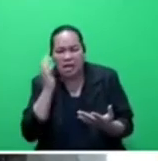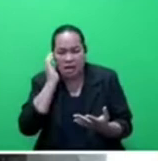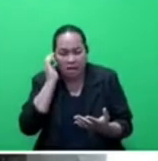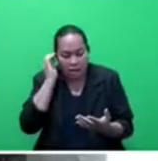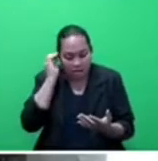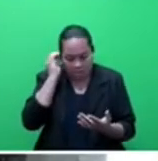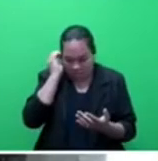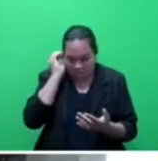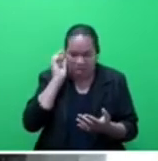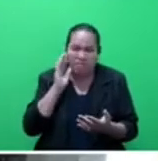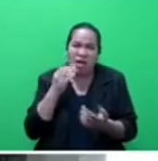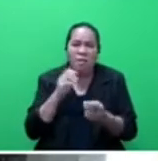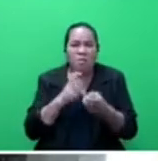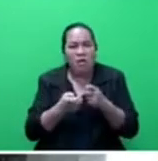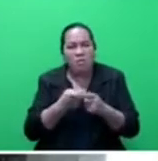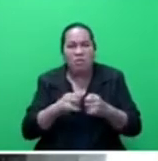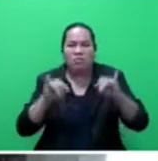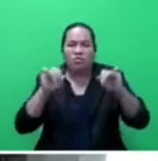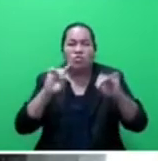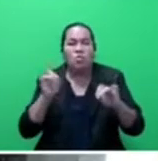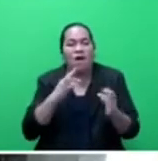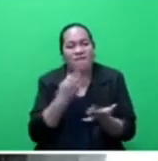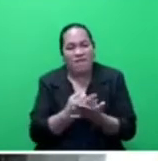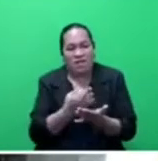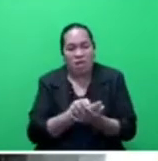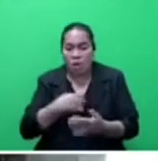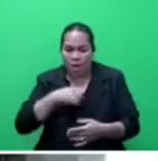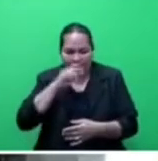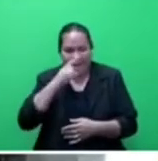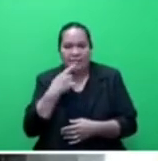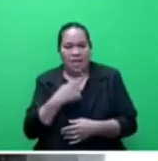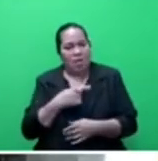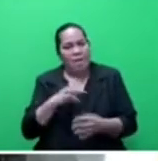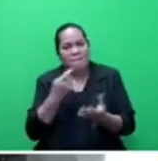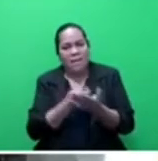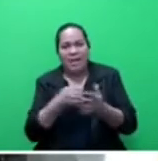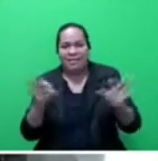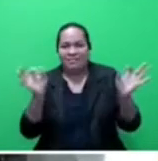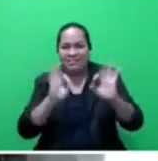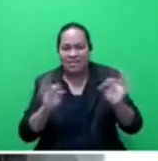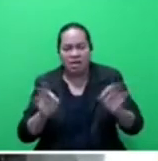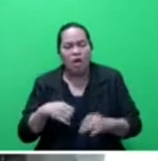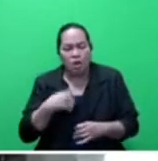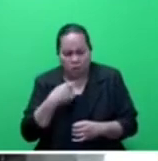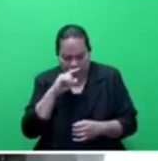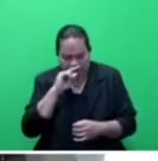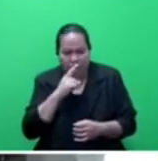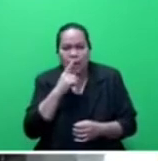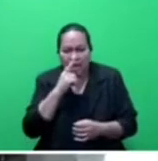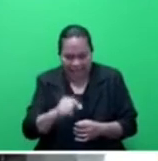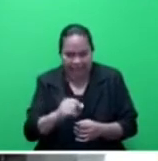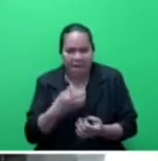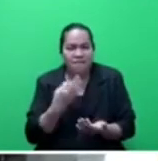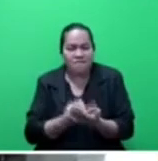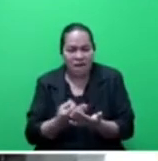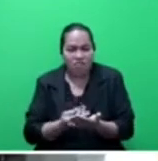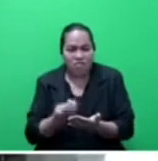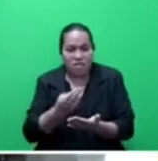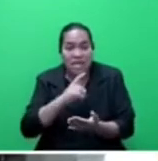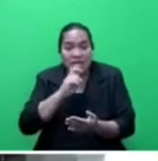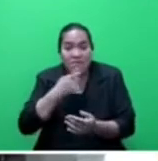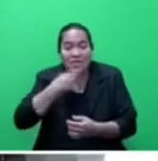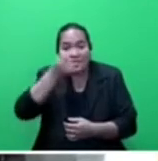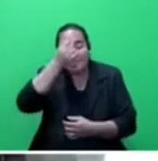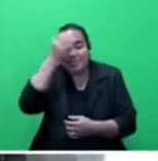cannot continue to say that we don't have the funds. We can raise the funds if we are smart with our taxation,